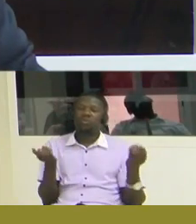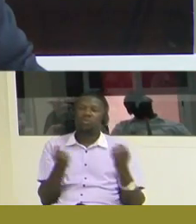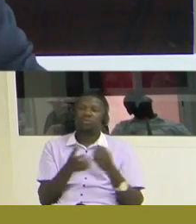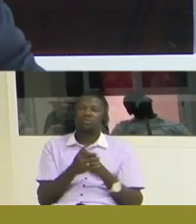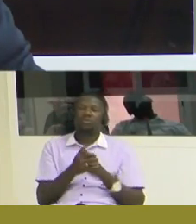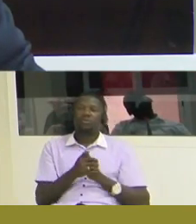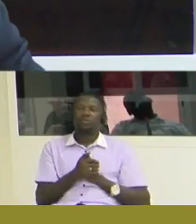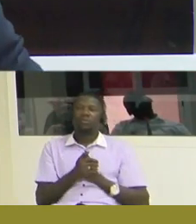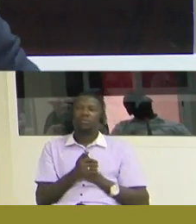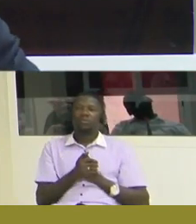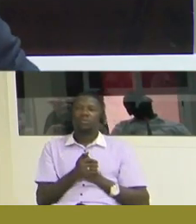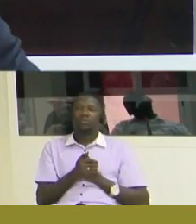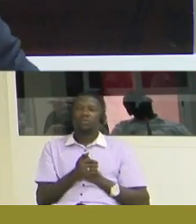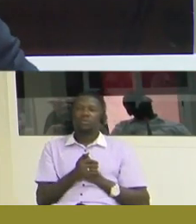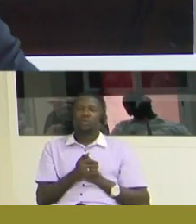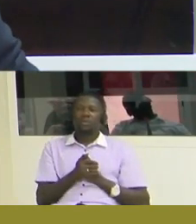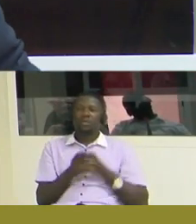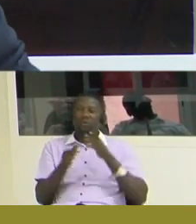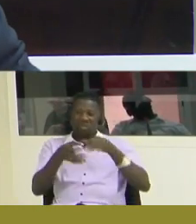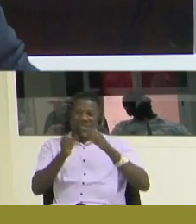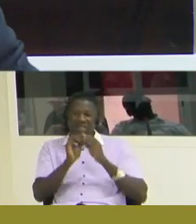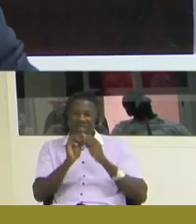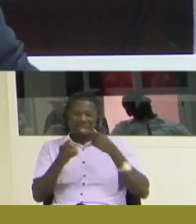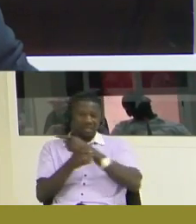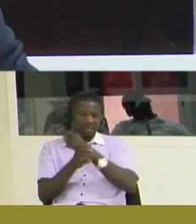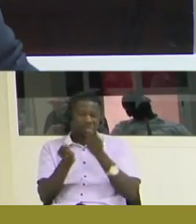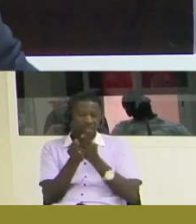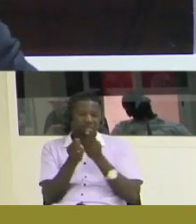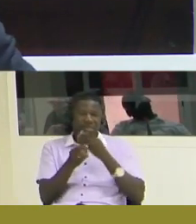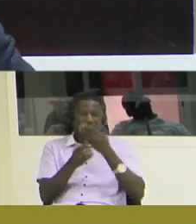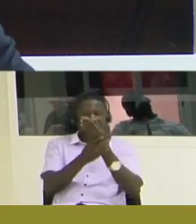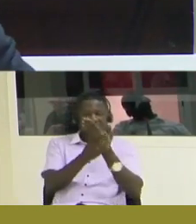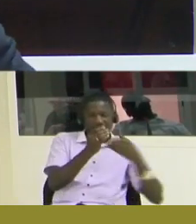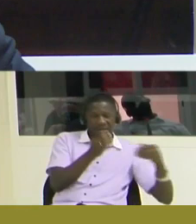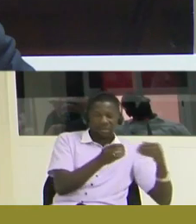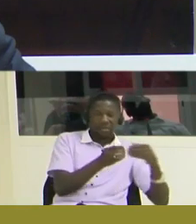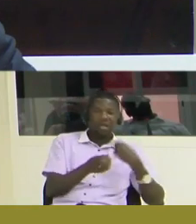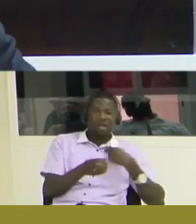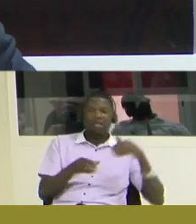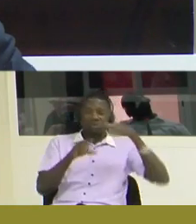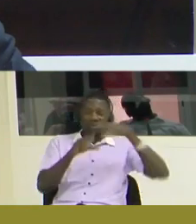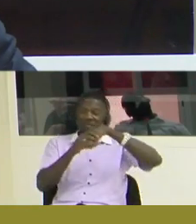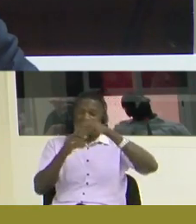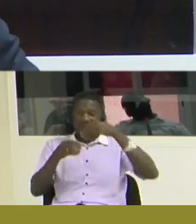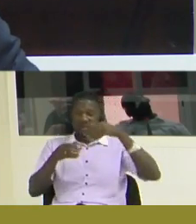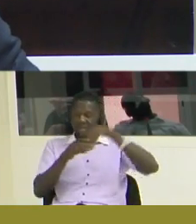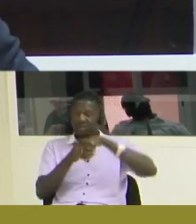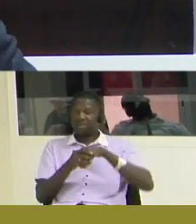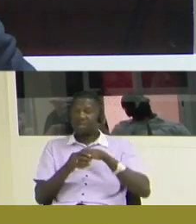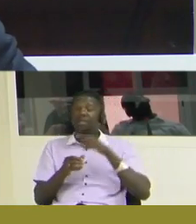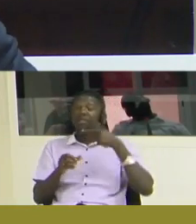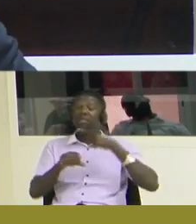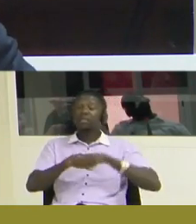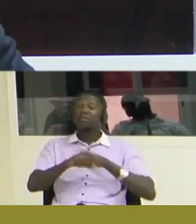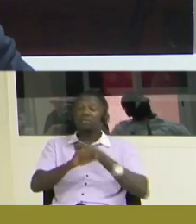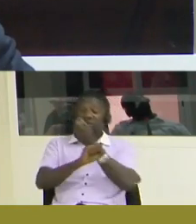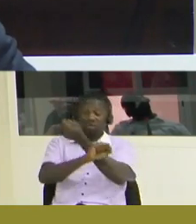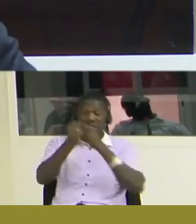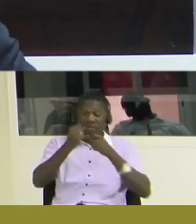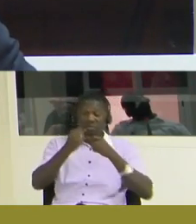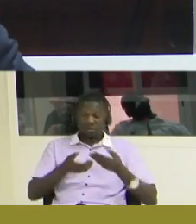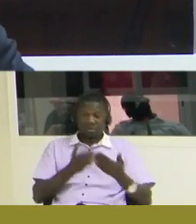taking these things in isolation I took everything in cumulation the situation that I was presented with